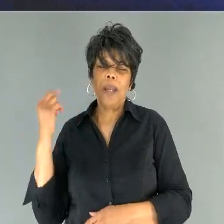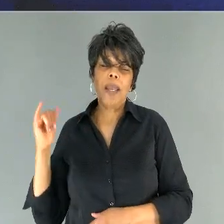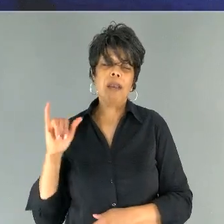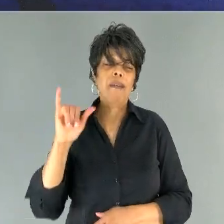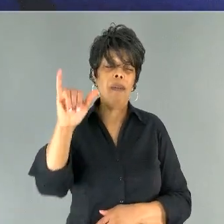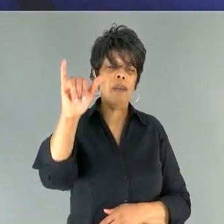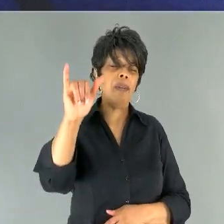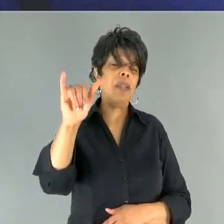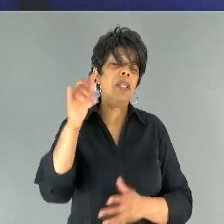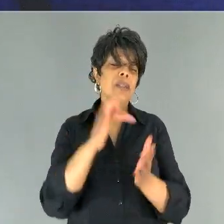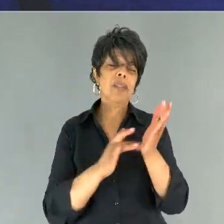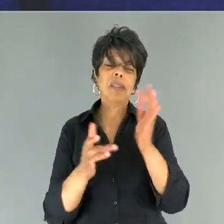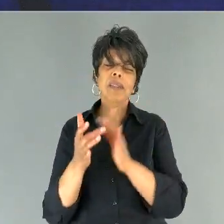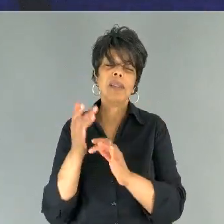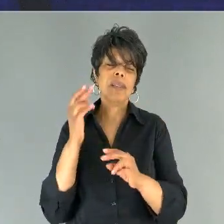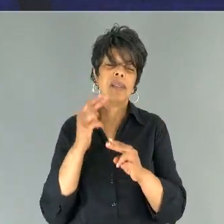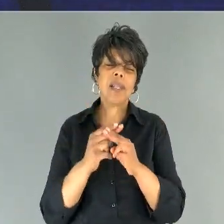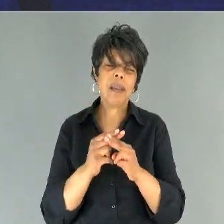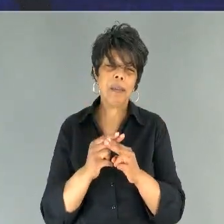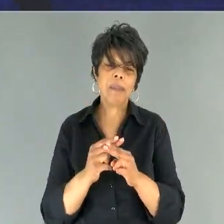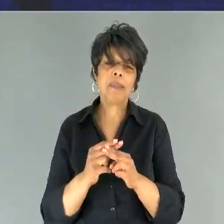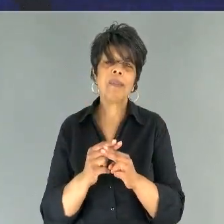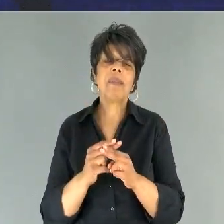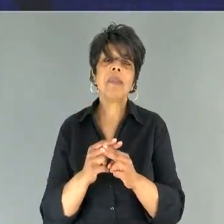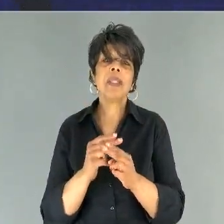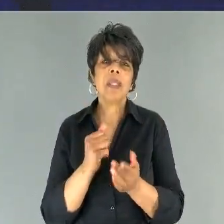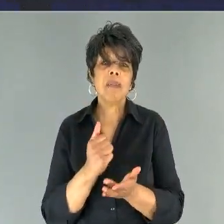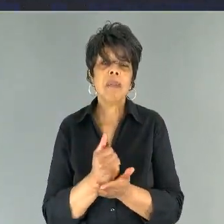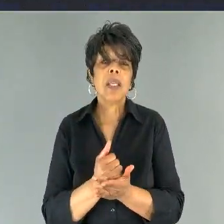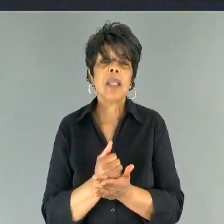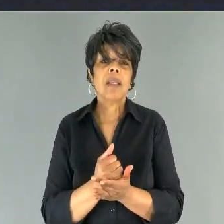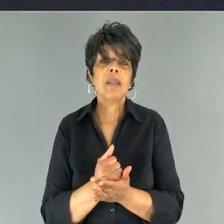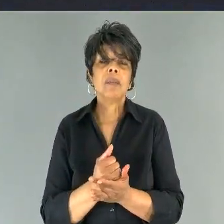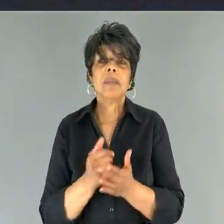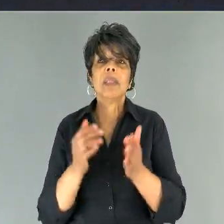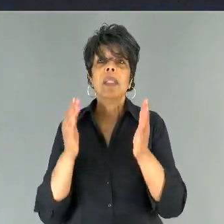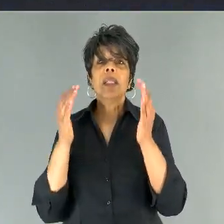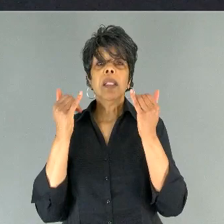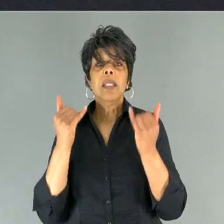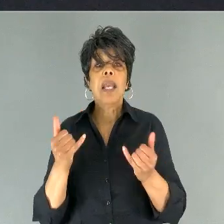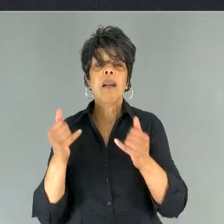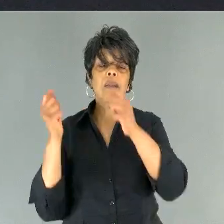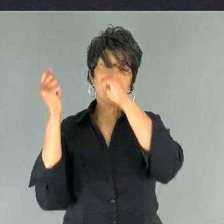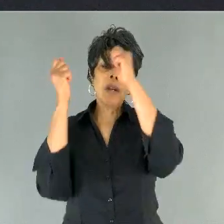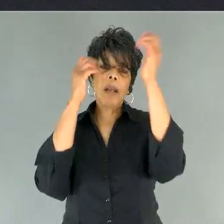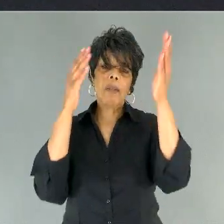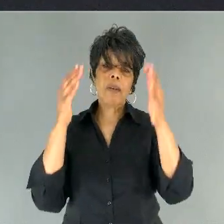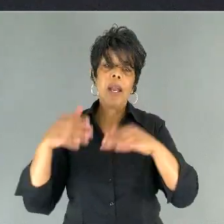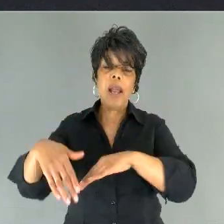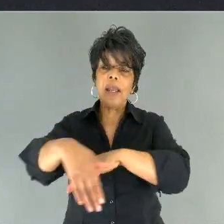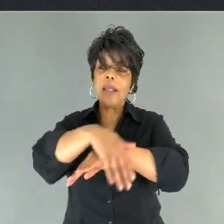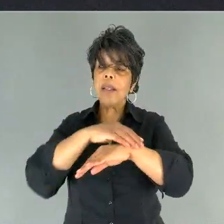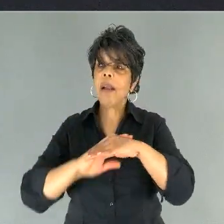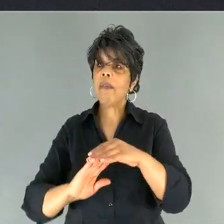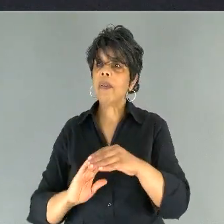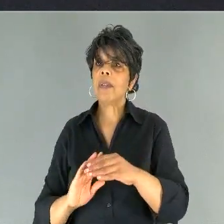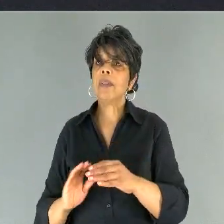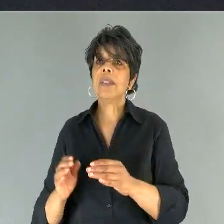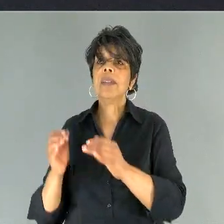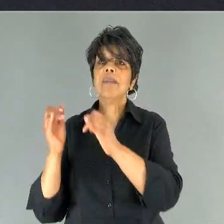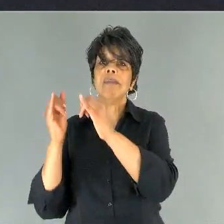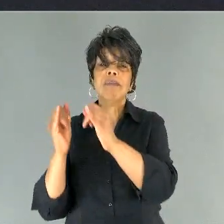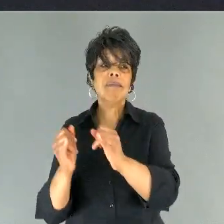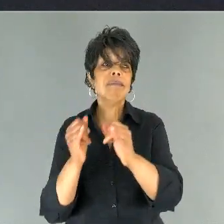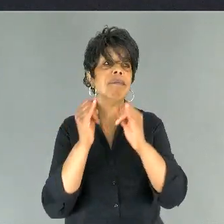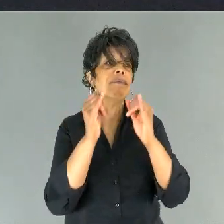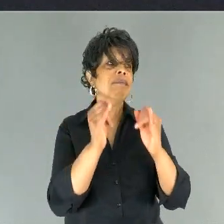Jesus' name. Now, Father, I cover these with the blood of Jesus Christ.